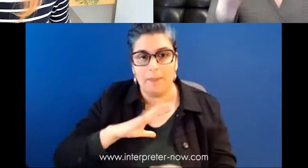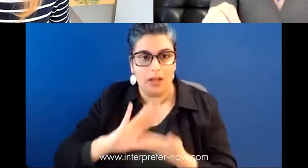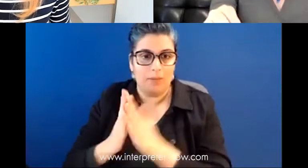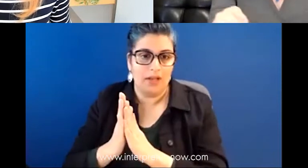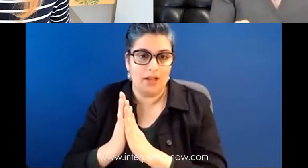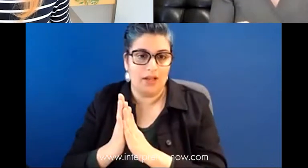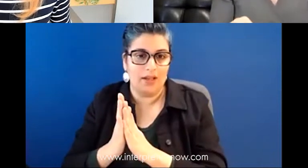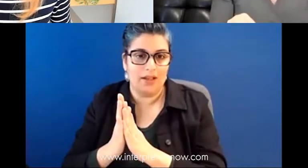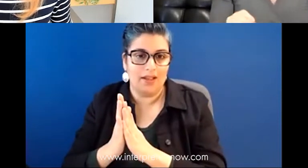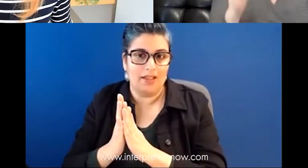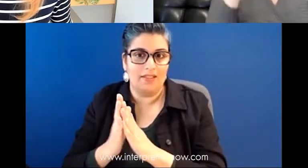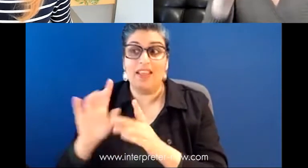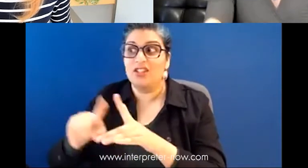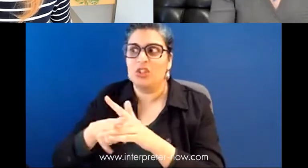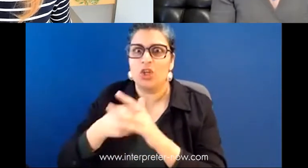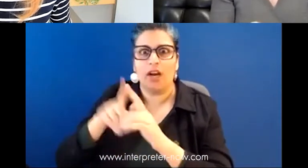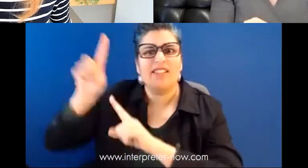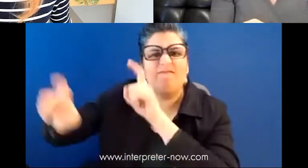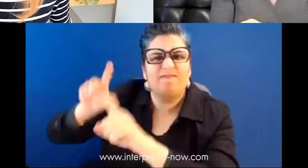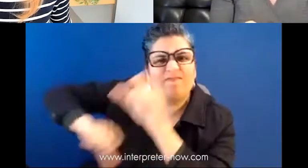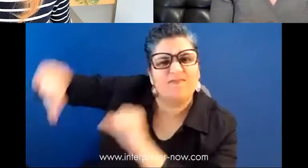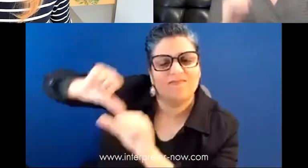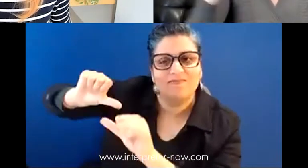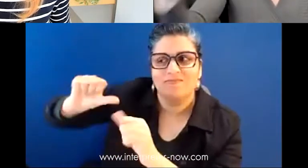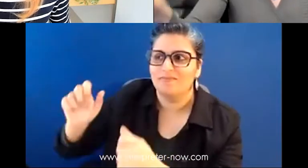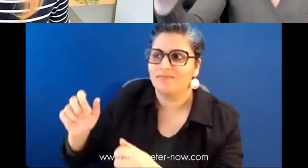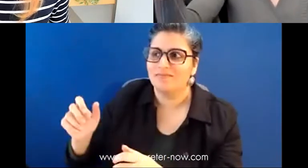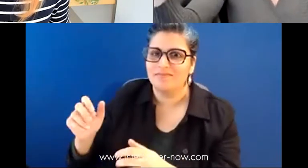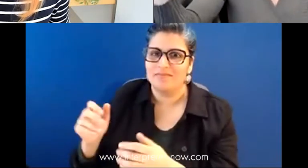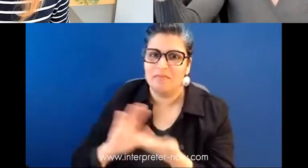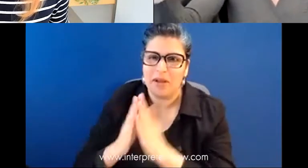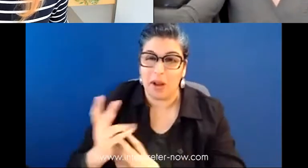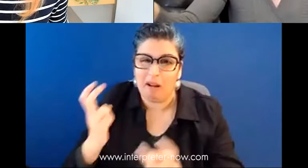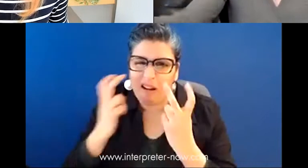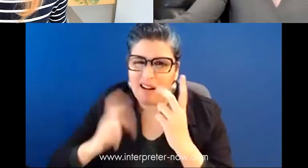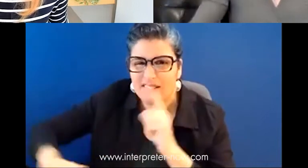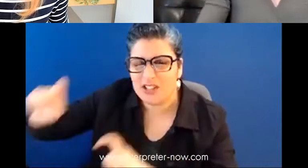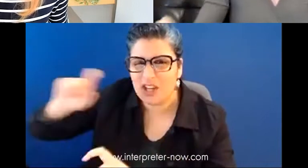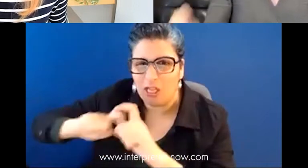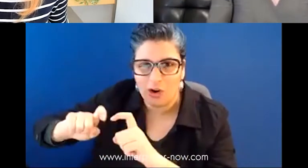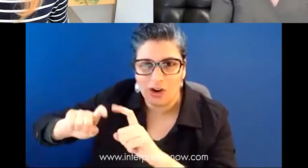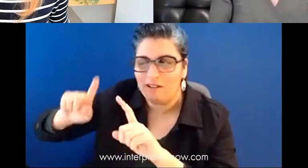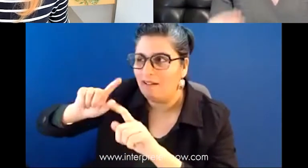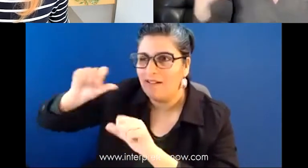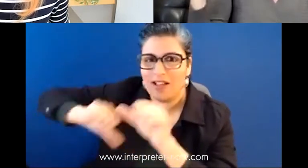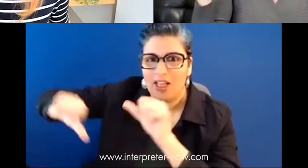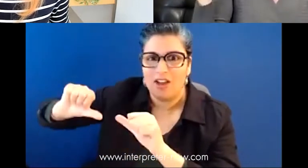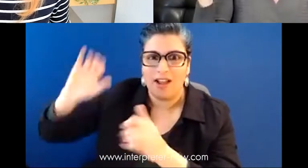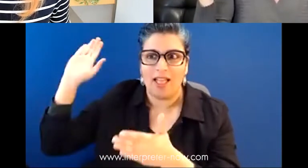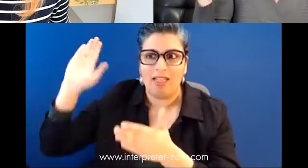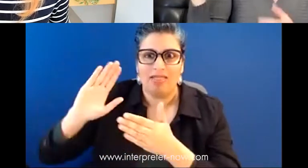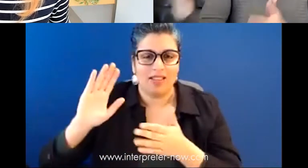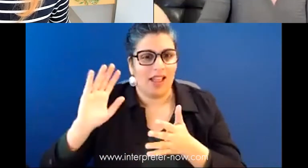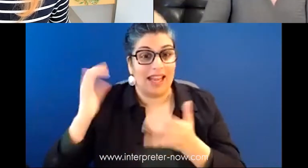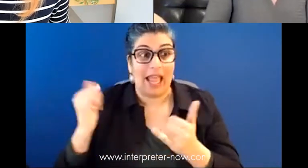ask tougher questions of each other, become more skeptical of each other, and listen and spend more time listening to the women. Because now they